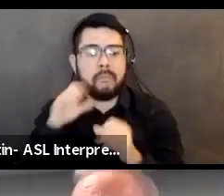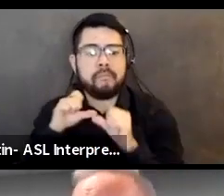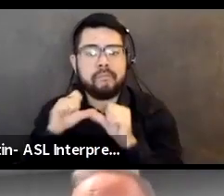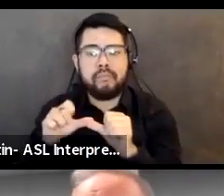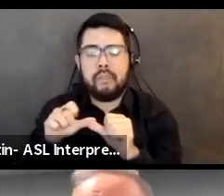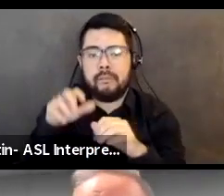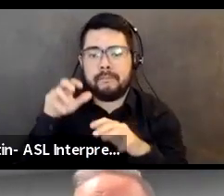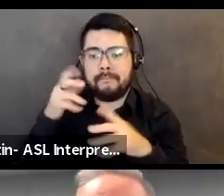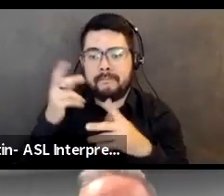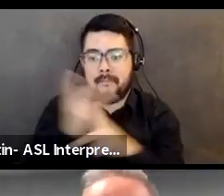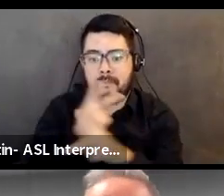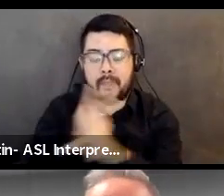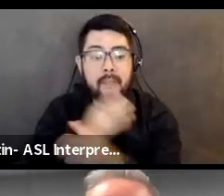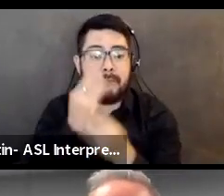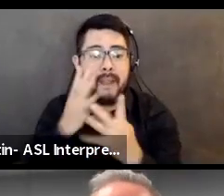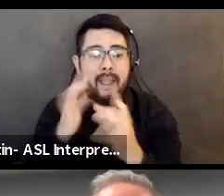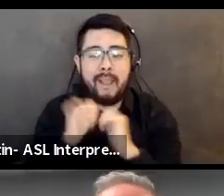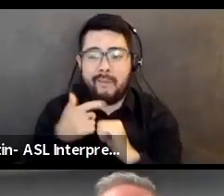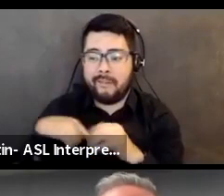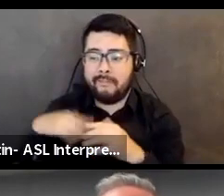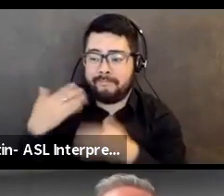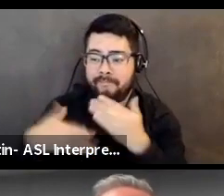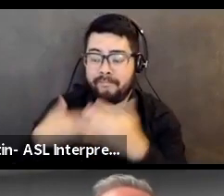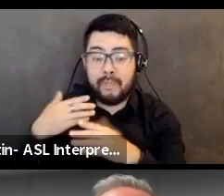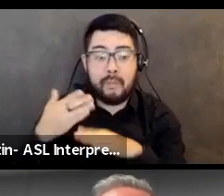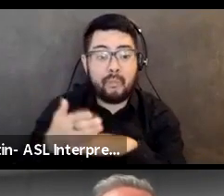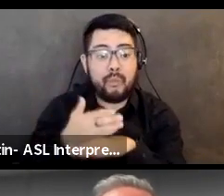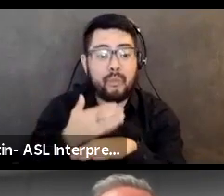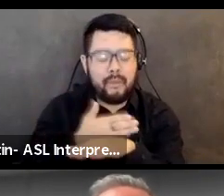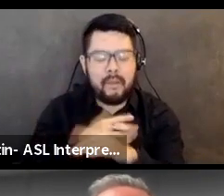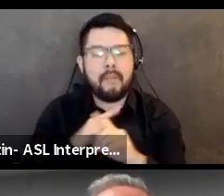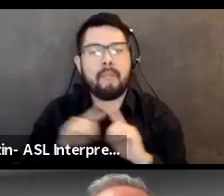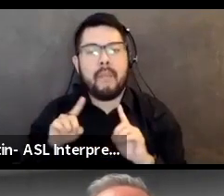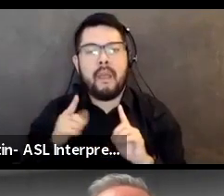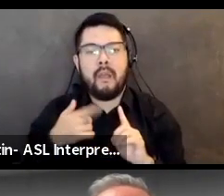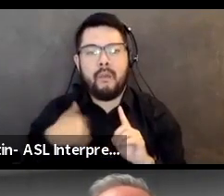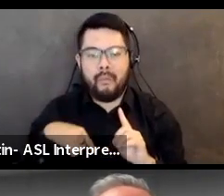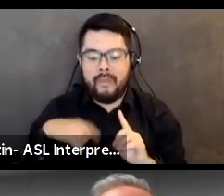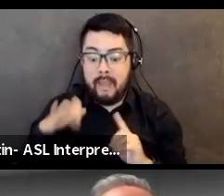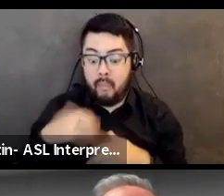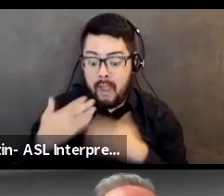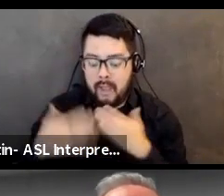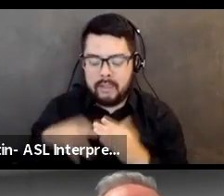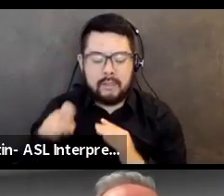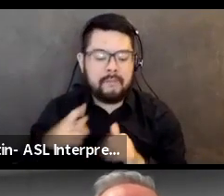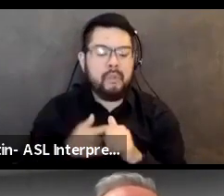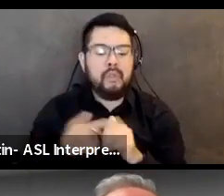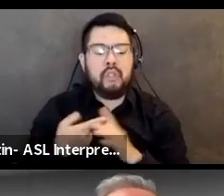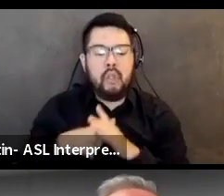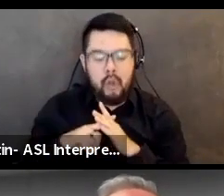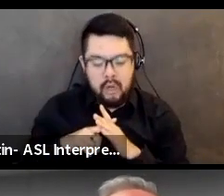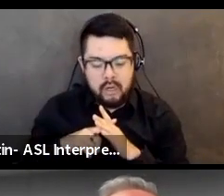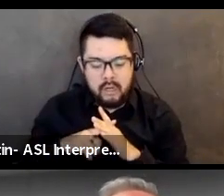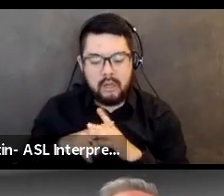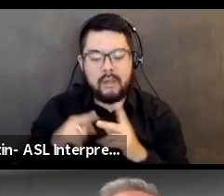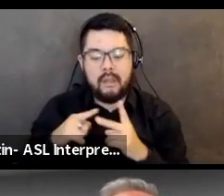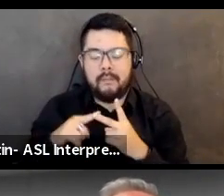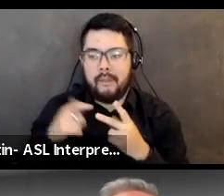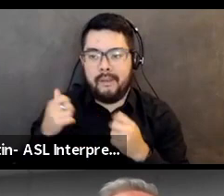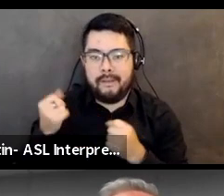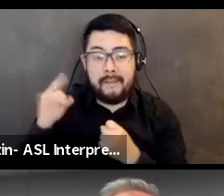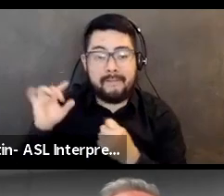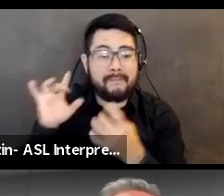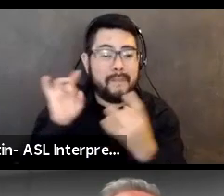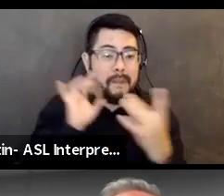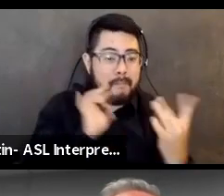determinations on how we can continue to improve but we have to start the process to kind of capture feedback and understand